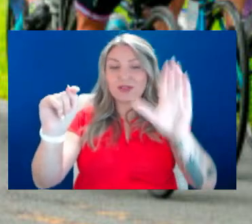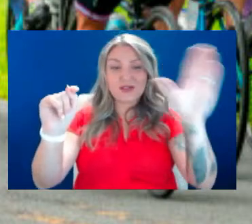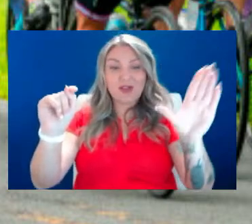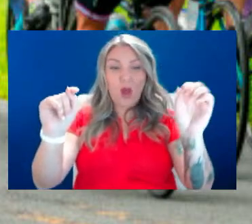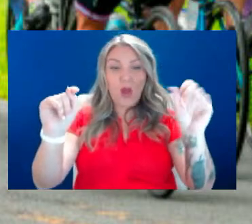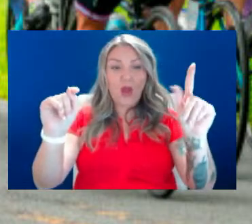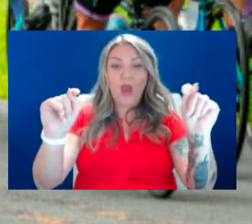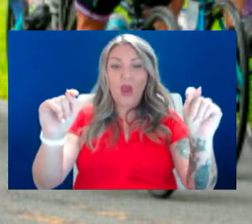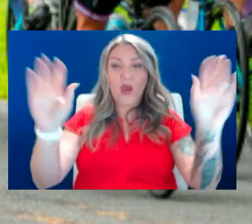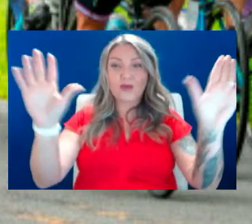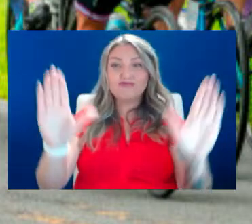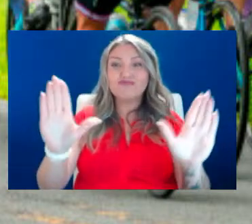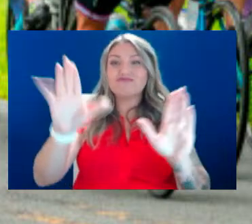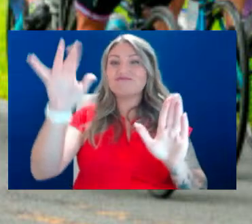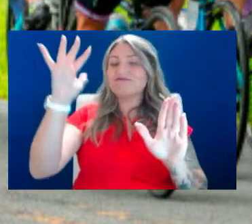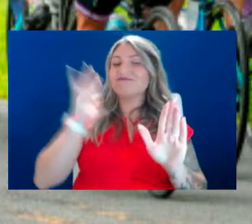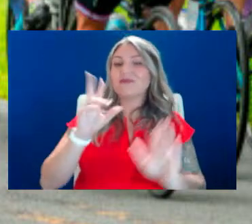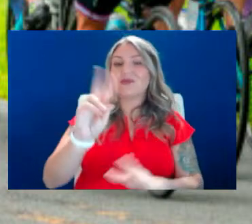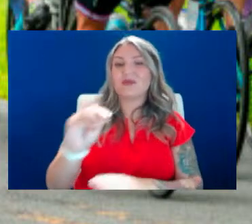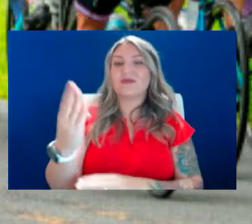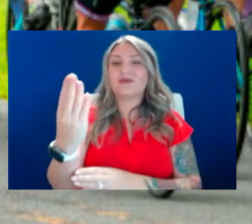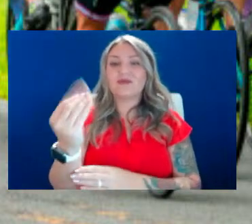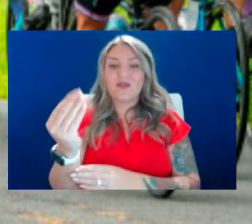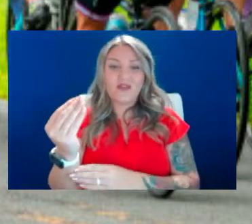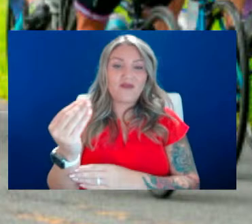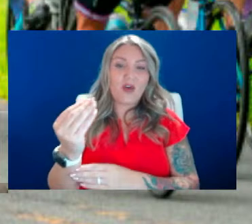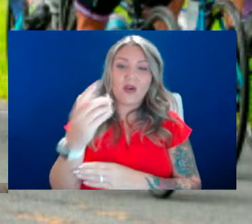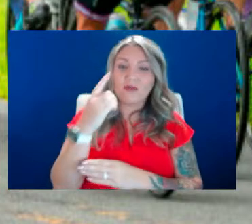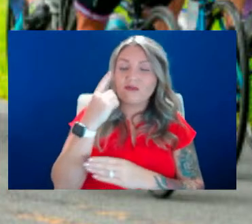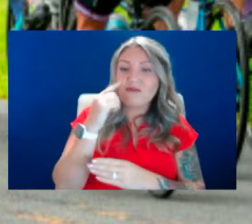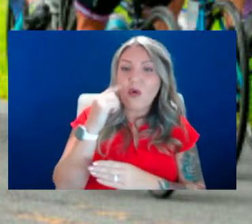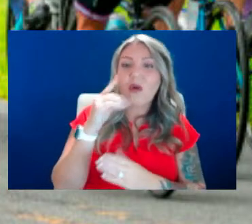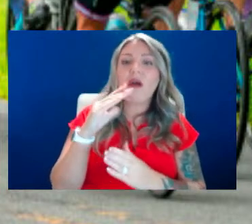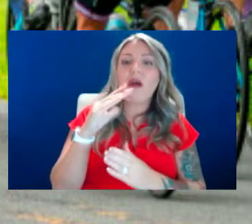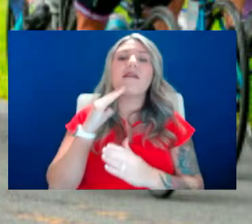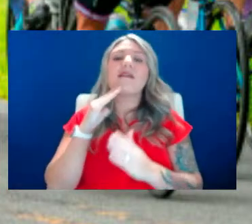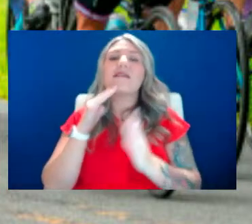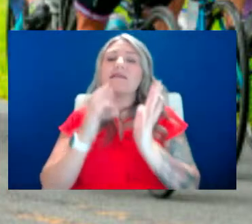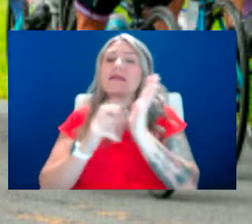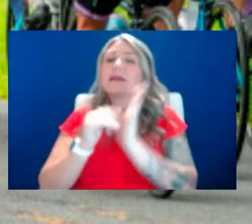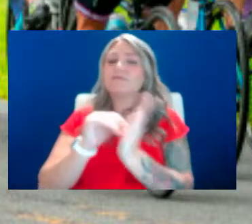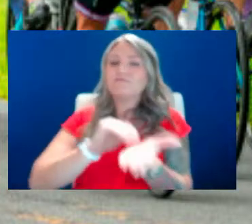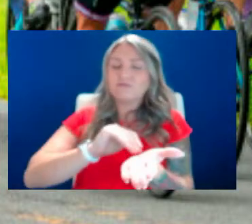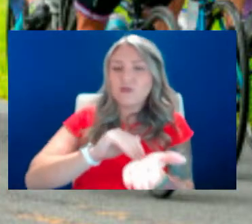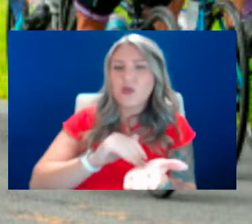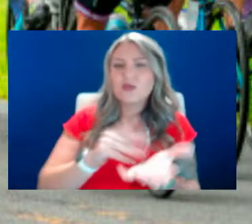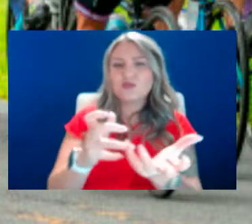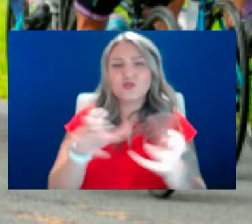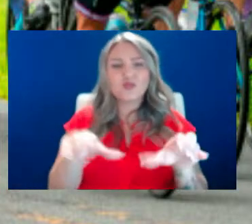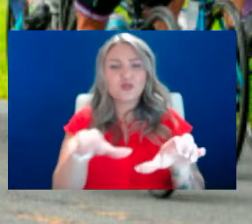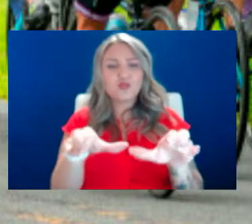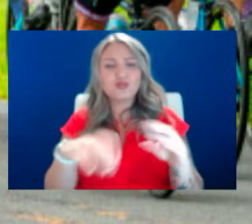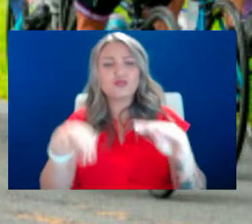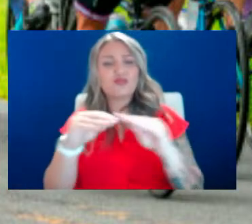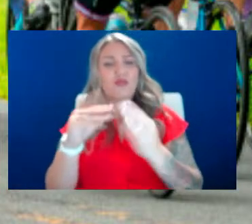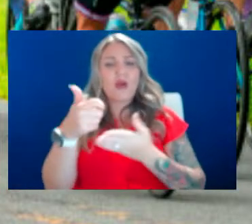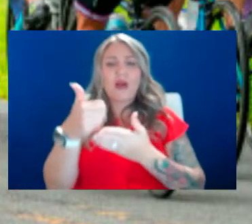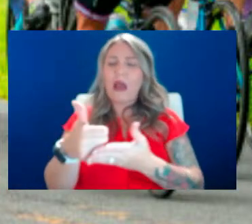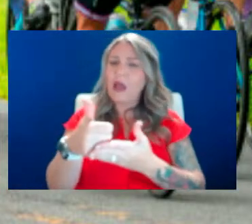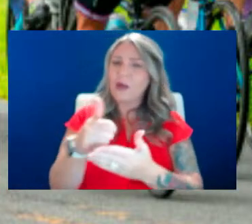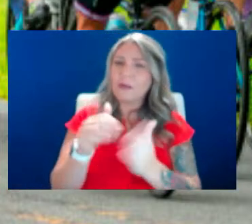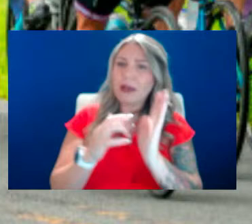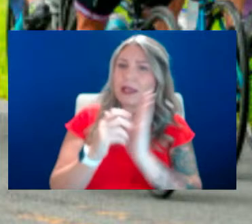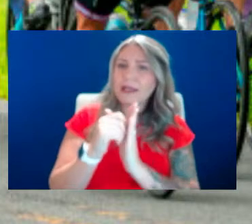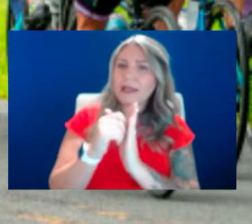group of oncology employees for Bristol Myers Squibb wanted to do more to help cancer patients. It has since